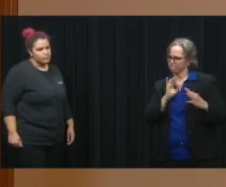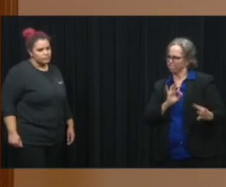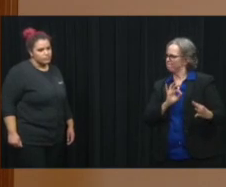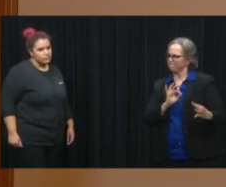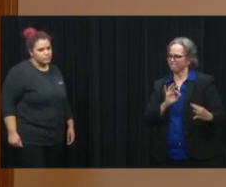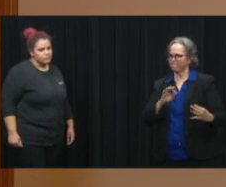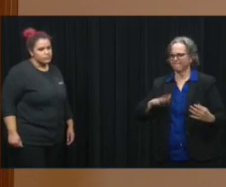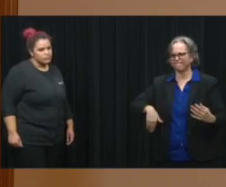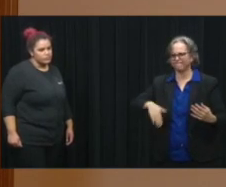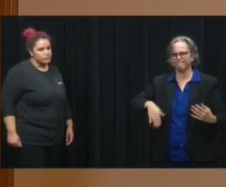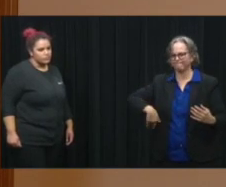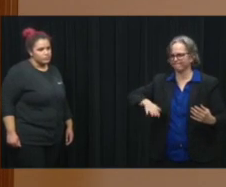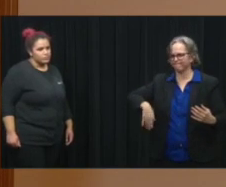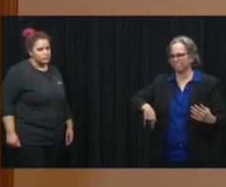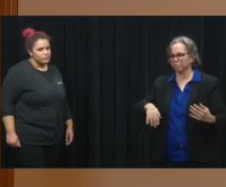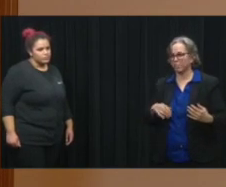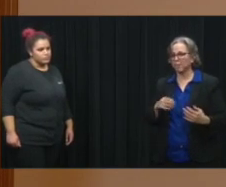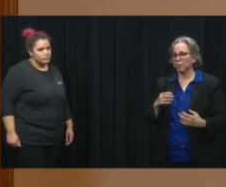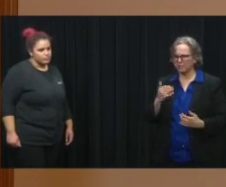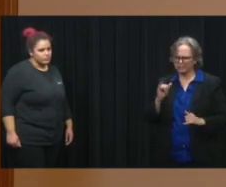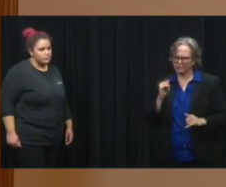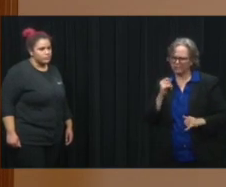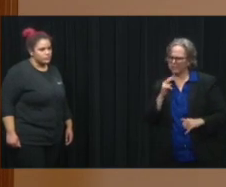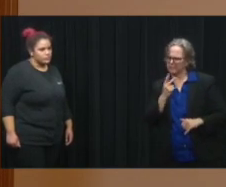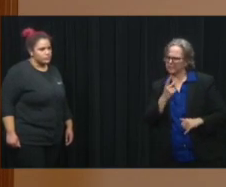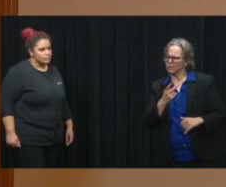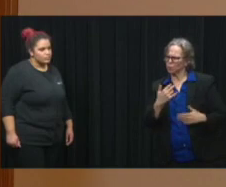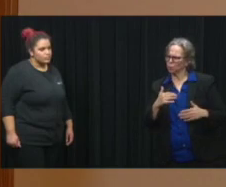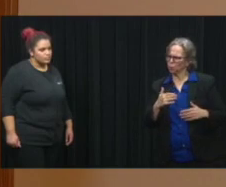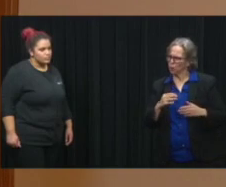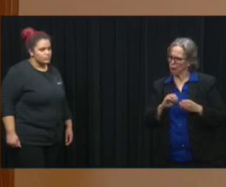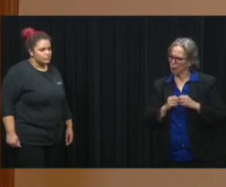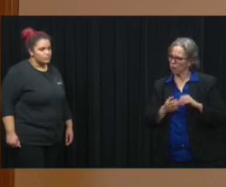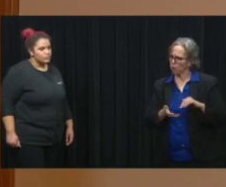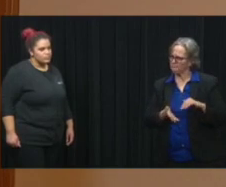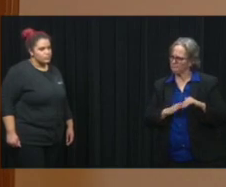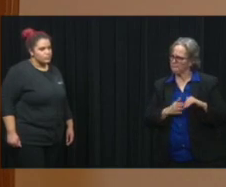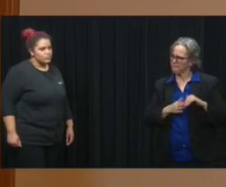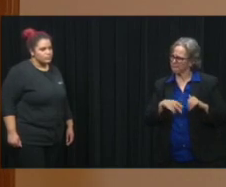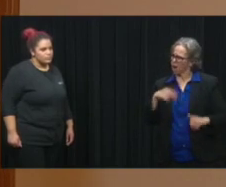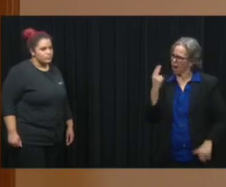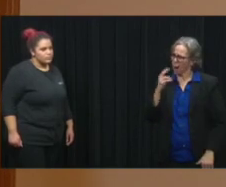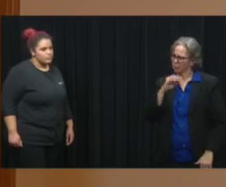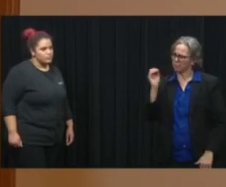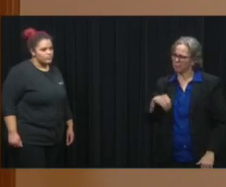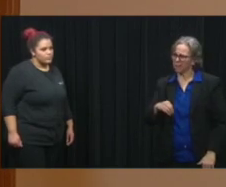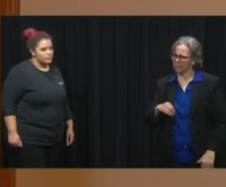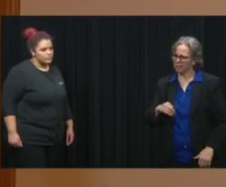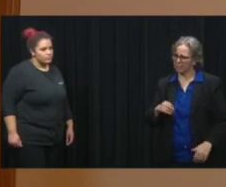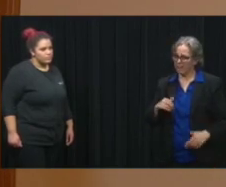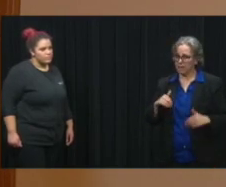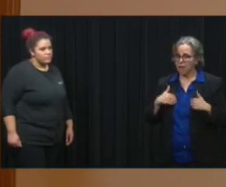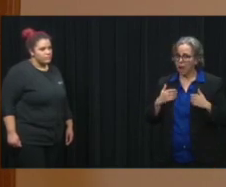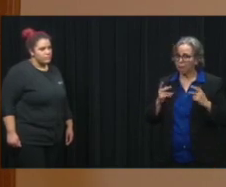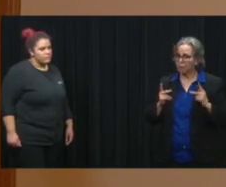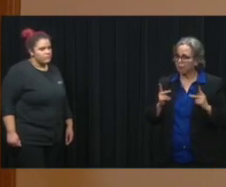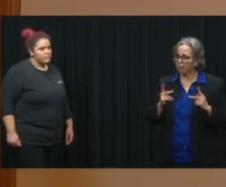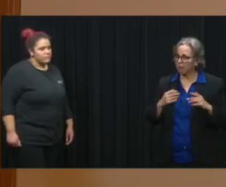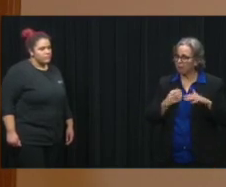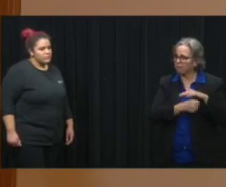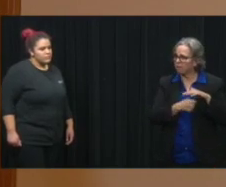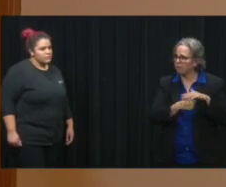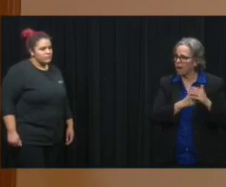high hospitalization rate. And we're seeing some younger ages being hospitalized, not necessarily dying,